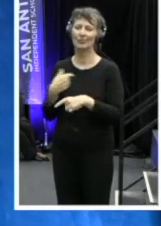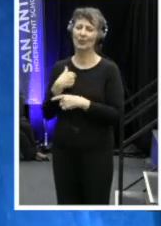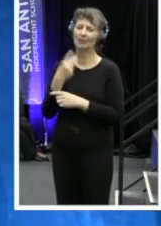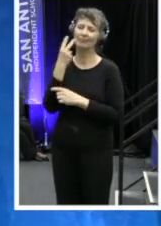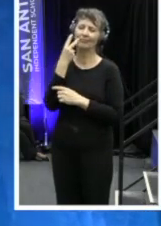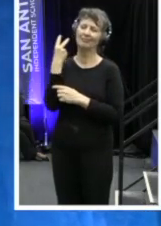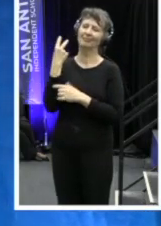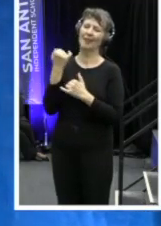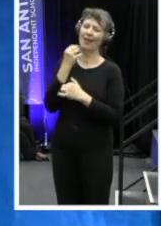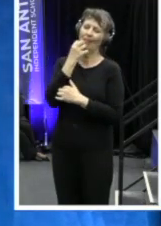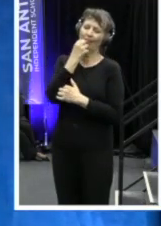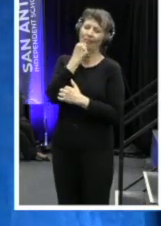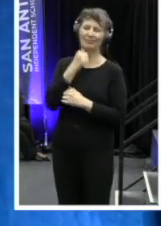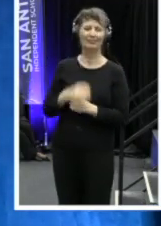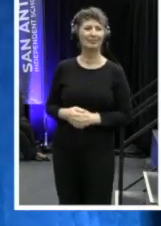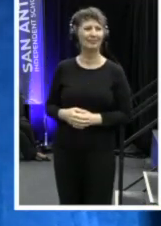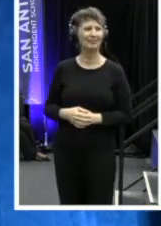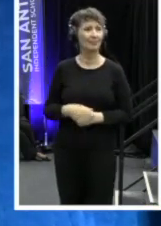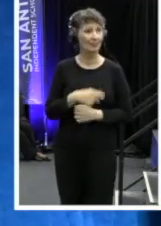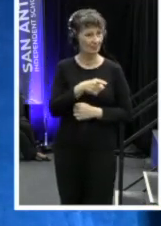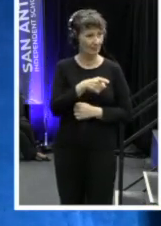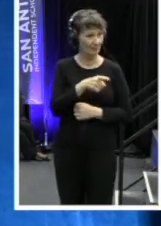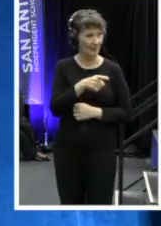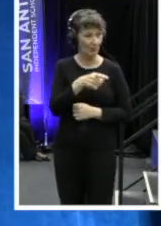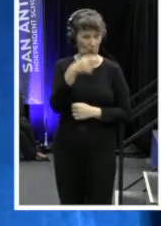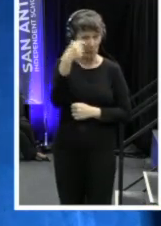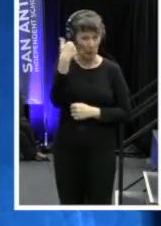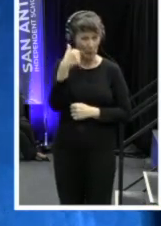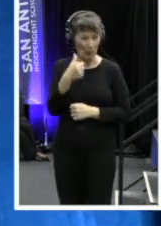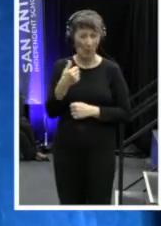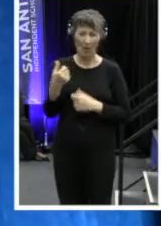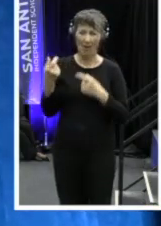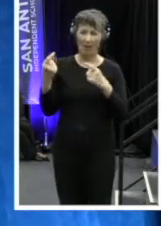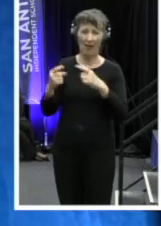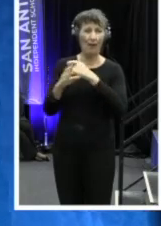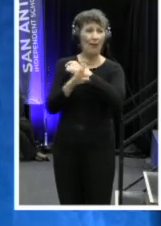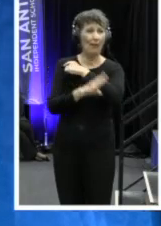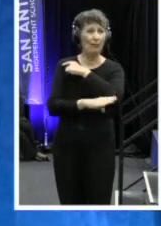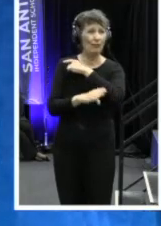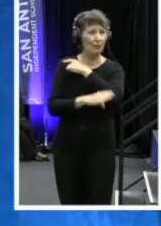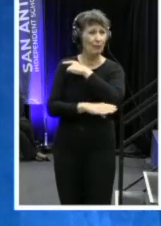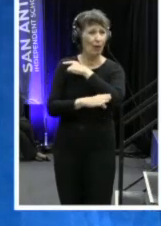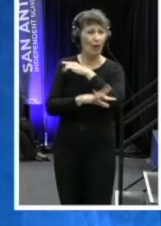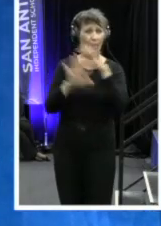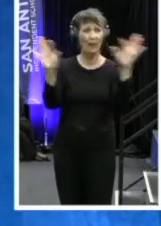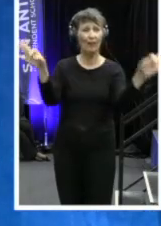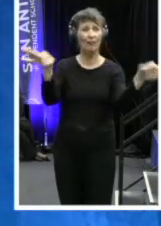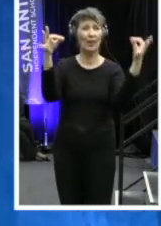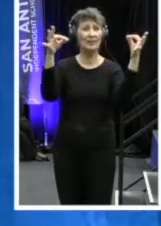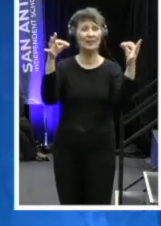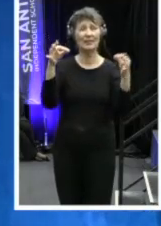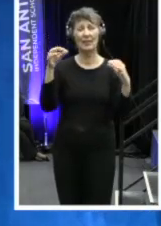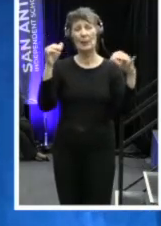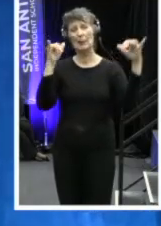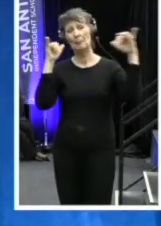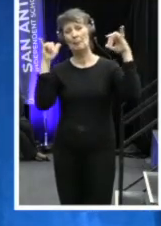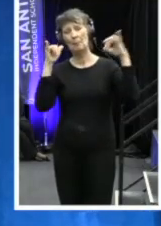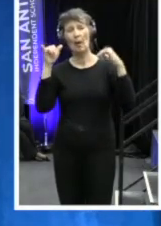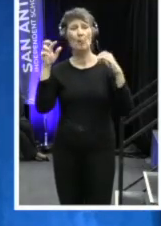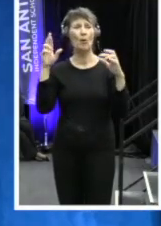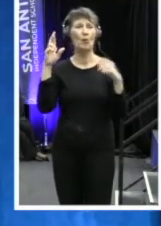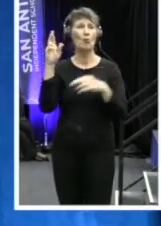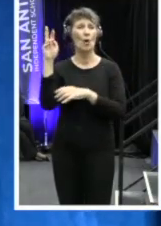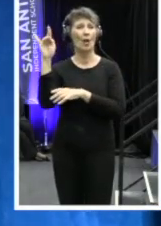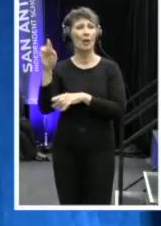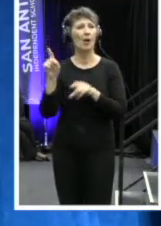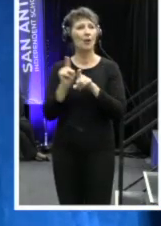on. Who can forget all of the memorable fall fests and pep rallies? Not to mention, we were the class to hoist the spirit